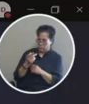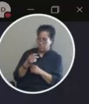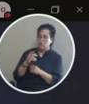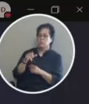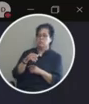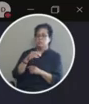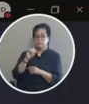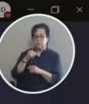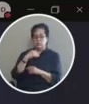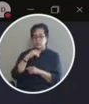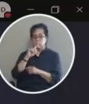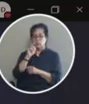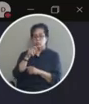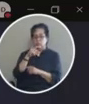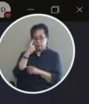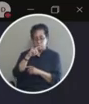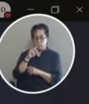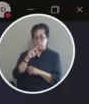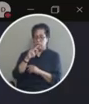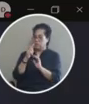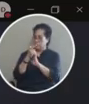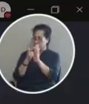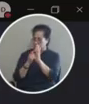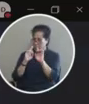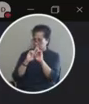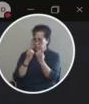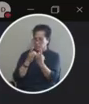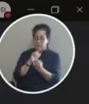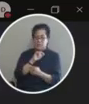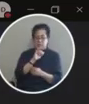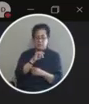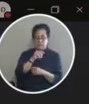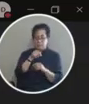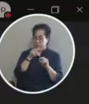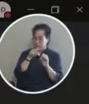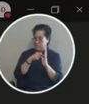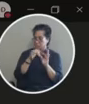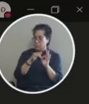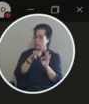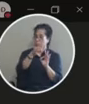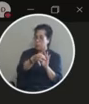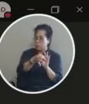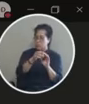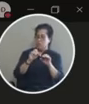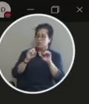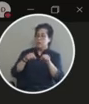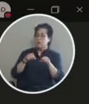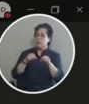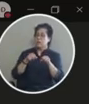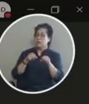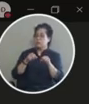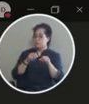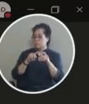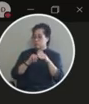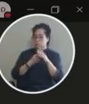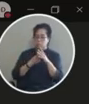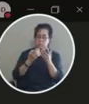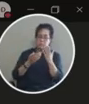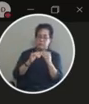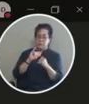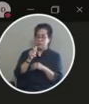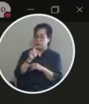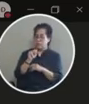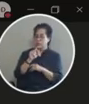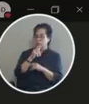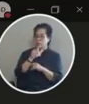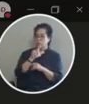This question is for Mrs. Neiman. If this item does get postponed, can we plan, starting January